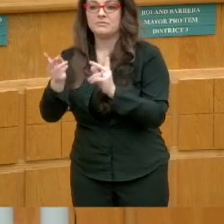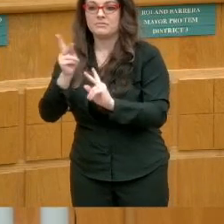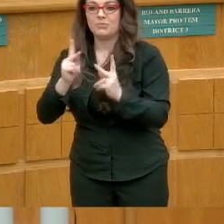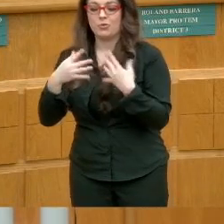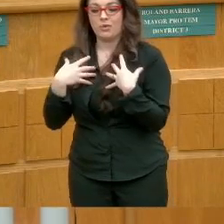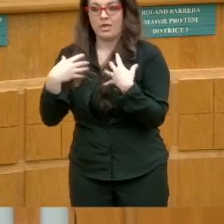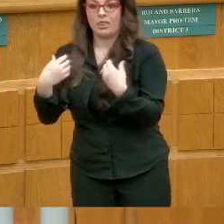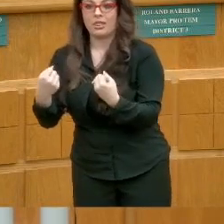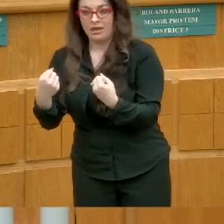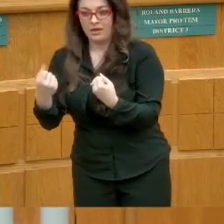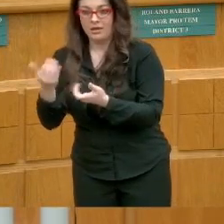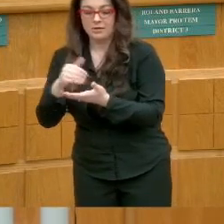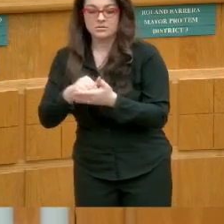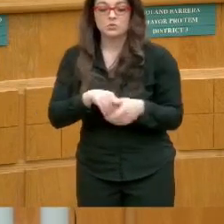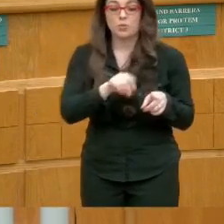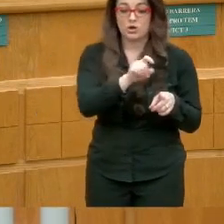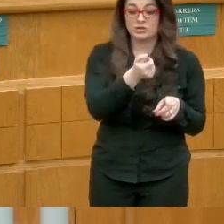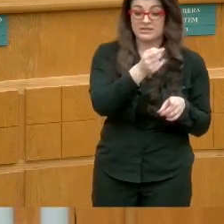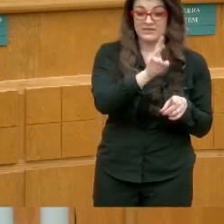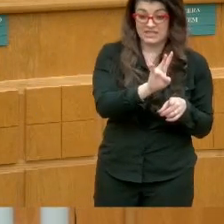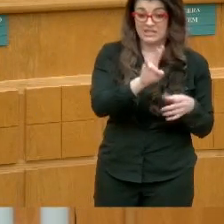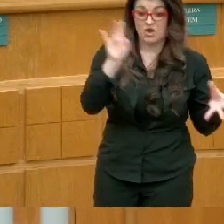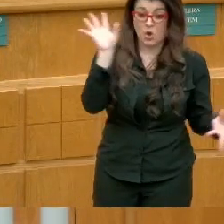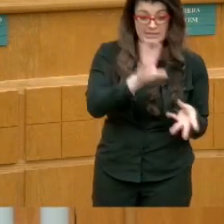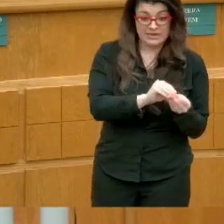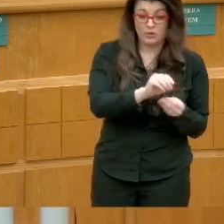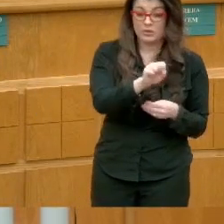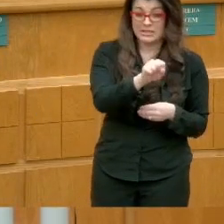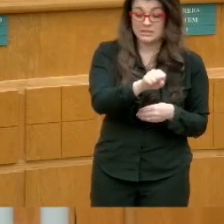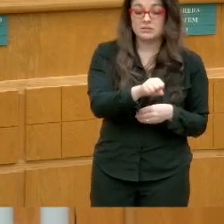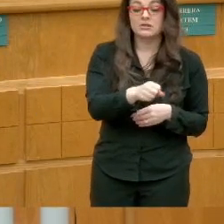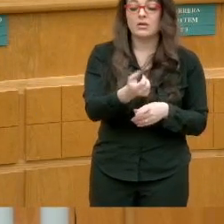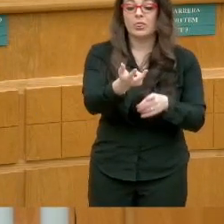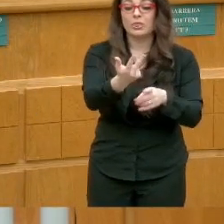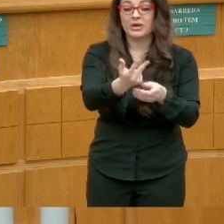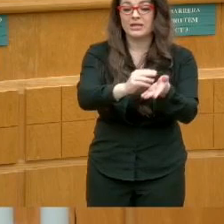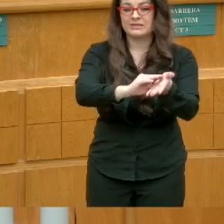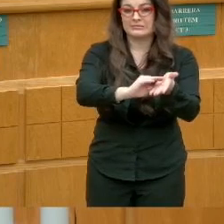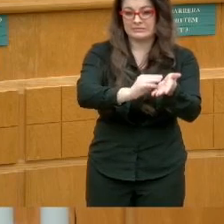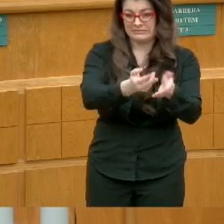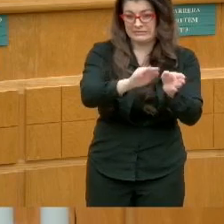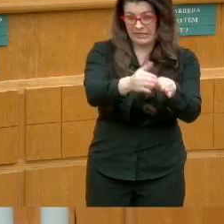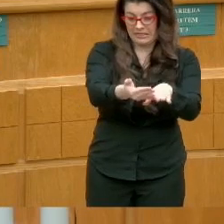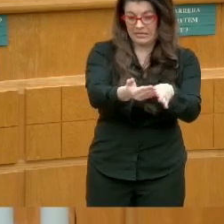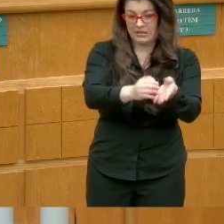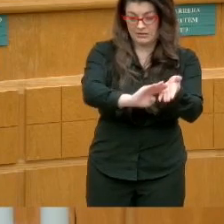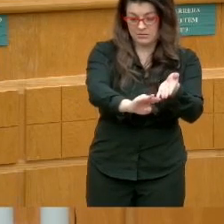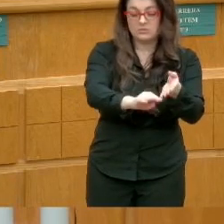cases, when you exclude the 3 deaths and then you look at who has recovered and not recovered,